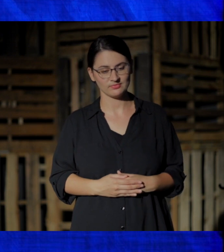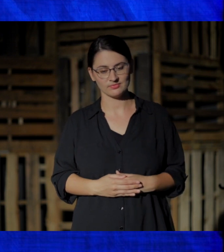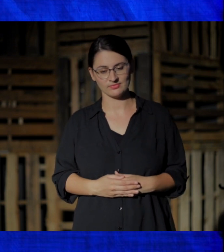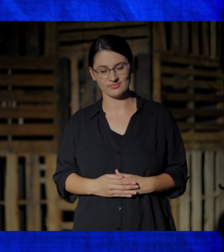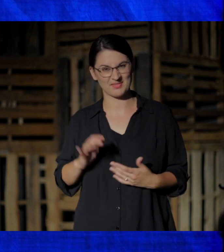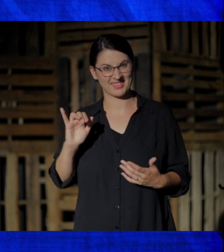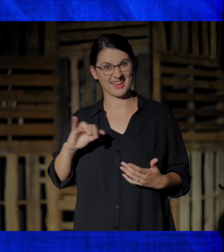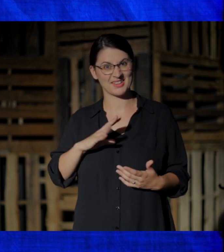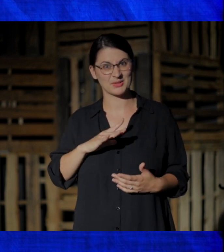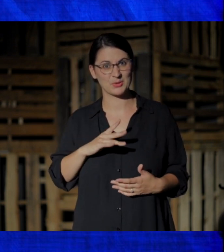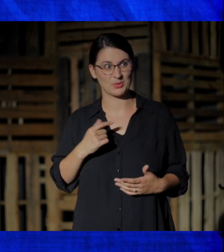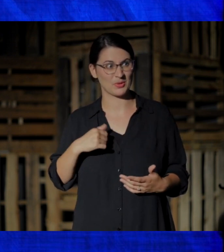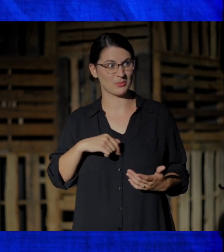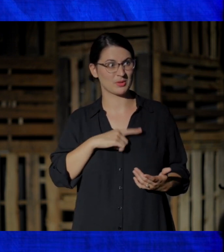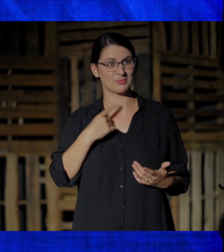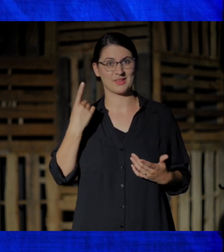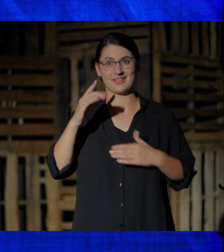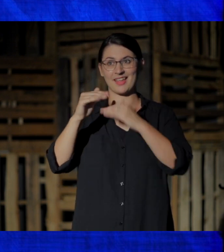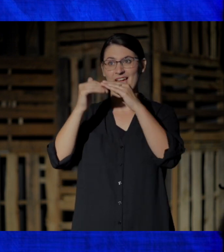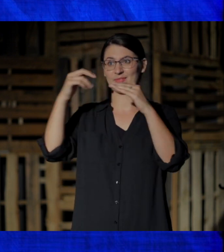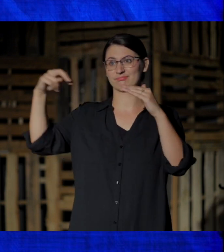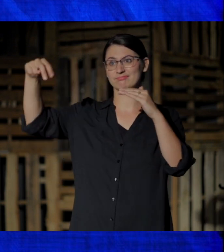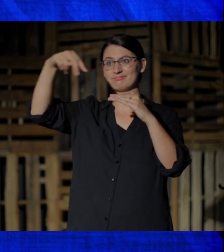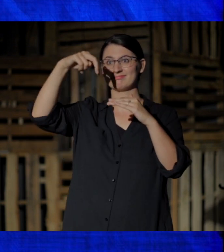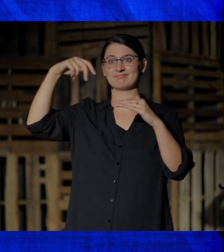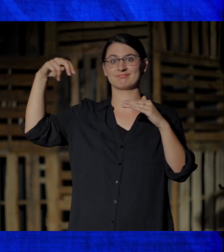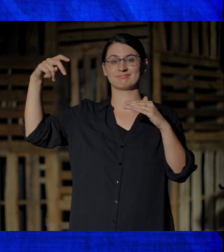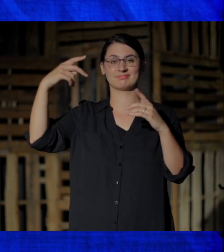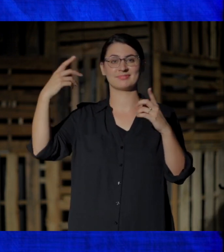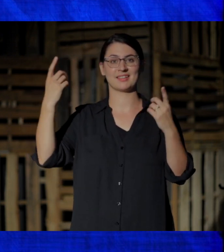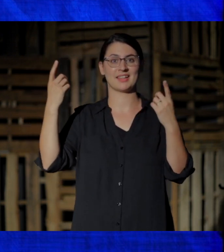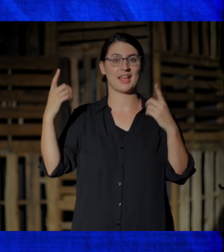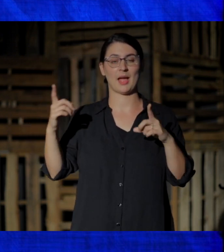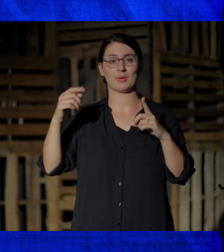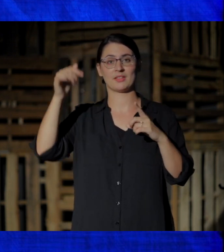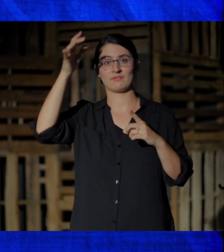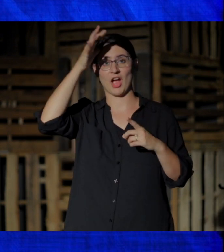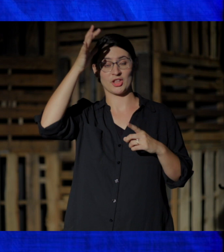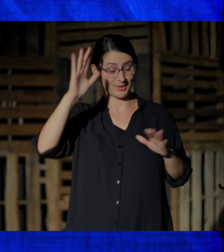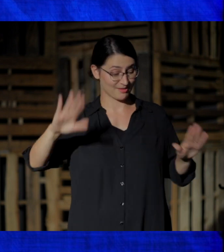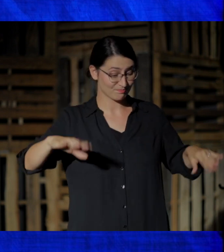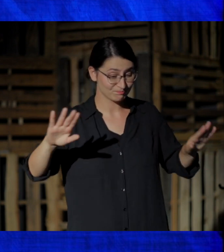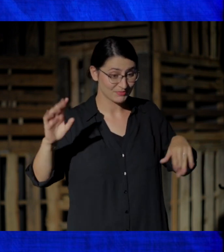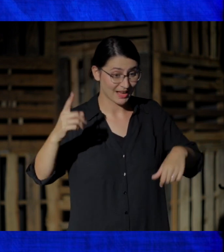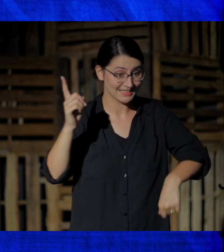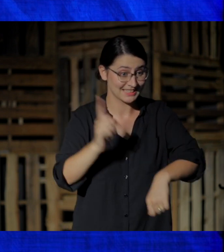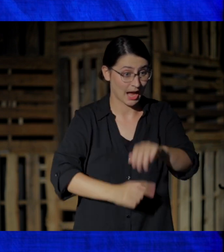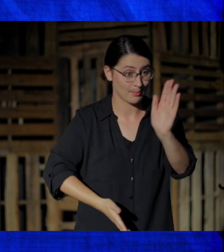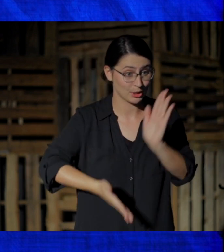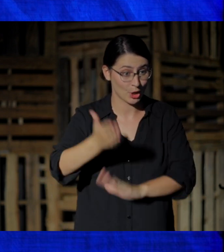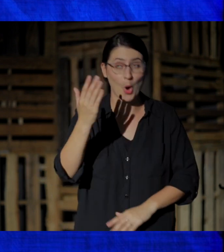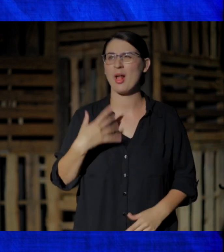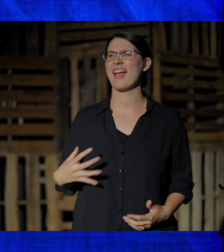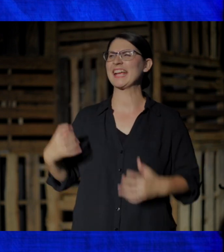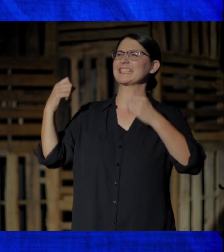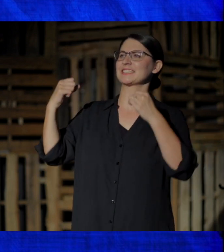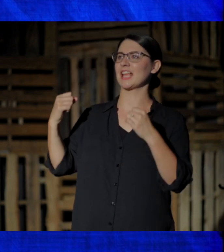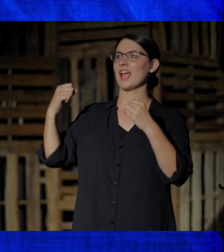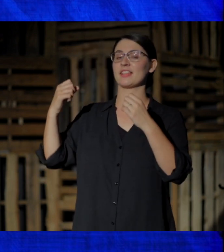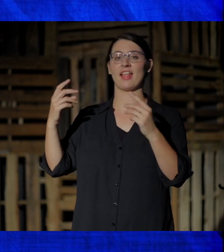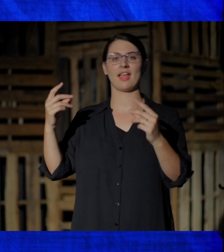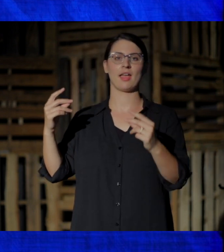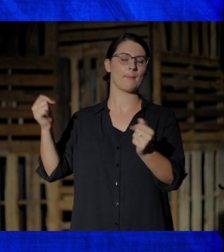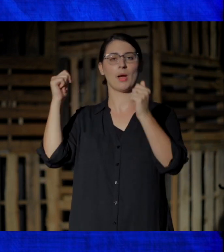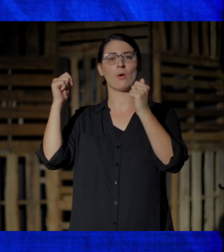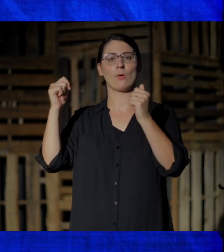walking around, and all of a sudden the Father's going to be like, time to go. And we'll be like, sweet. And in an instant, all of a sudden, the